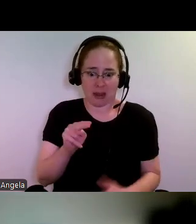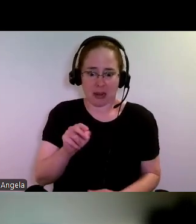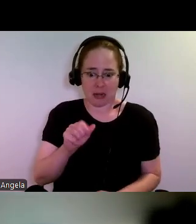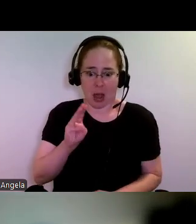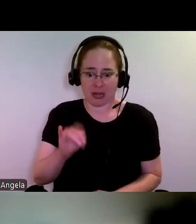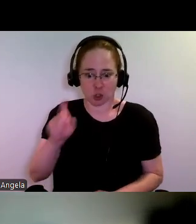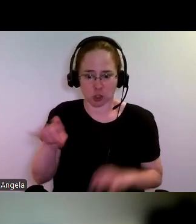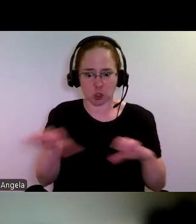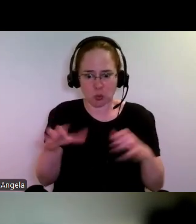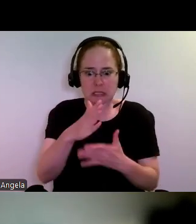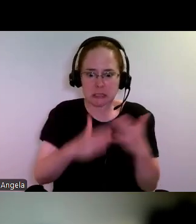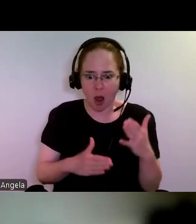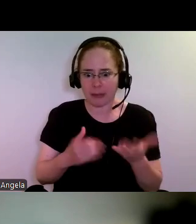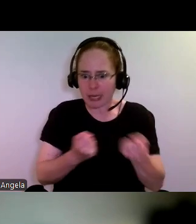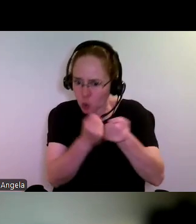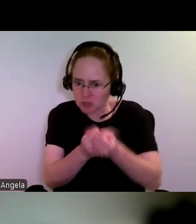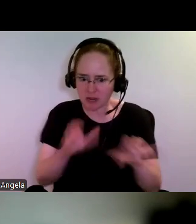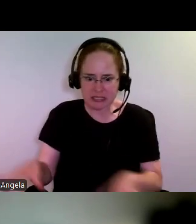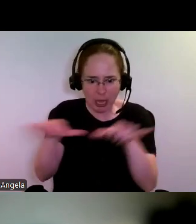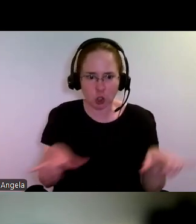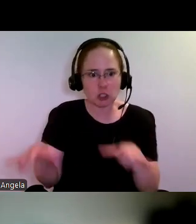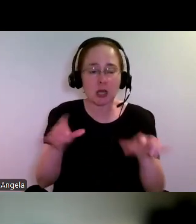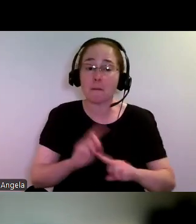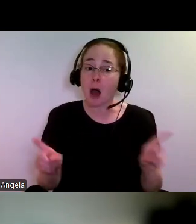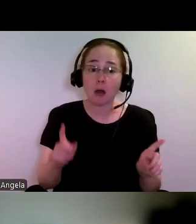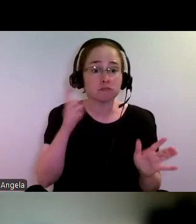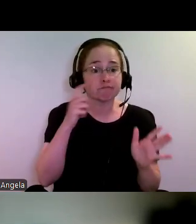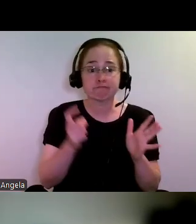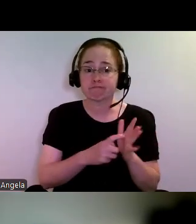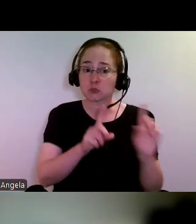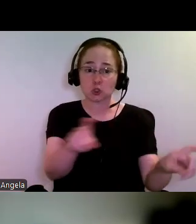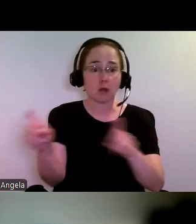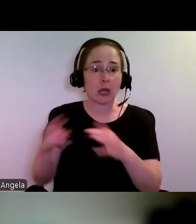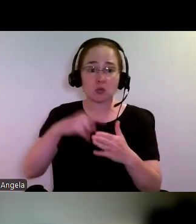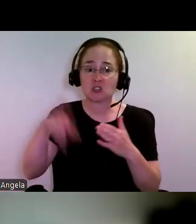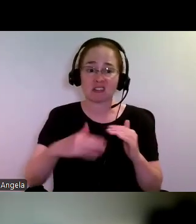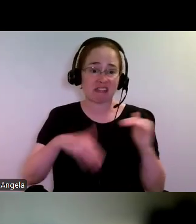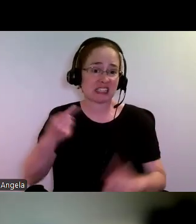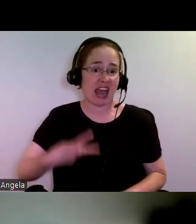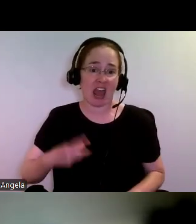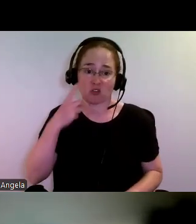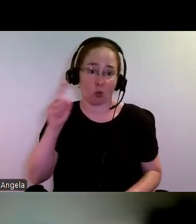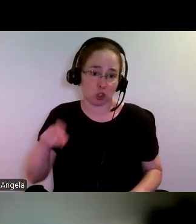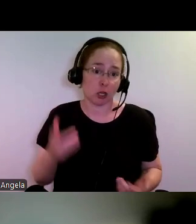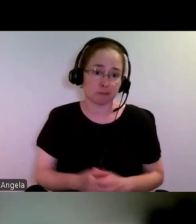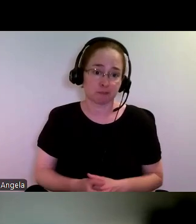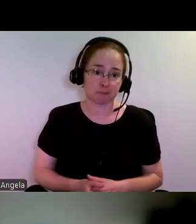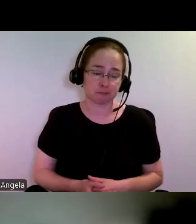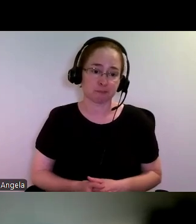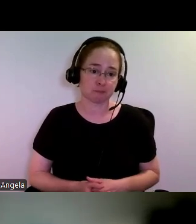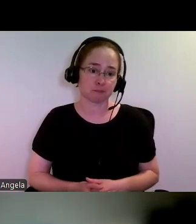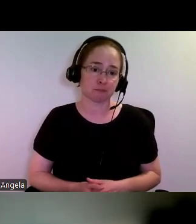be doing some sort of an endorsement of standards. But what we found out through the survey is that less than half thought that we should be. Next slide,